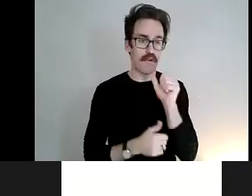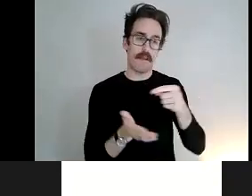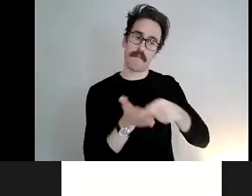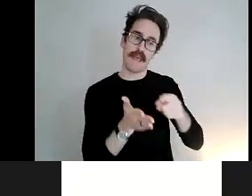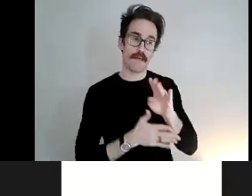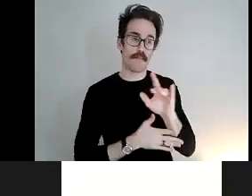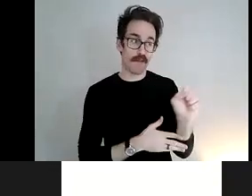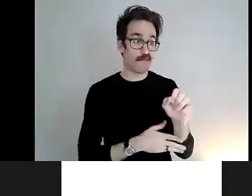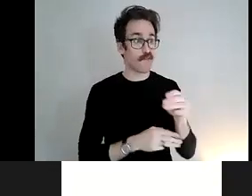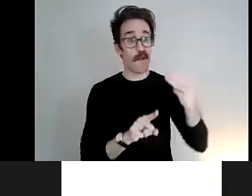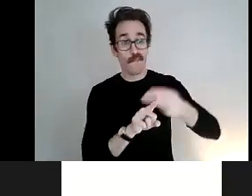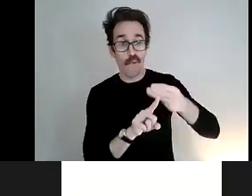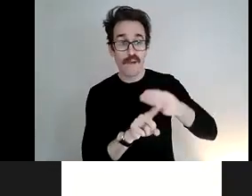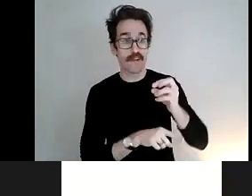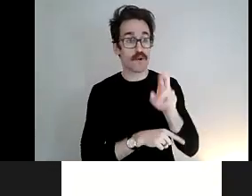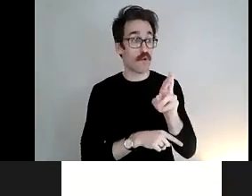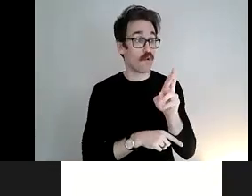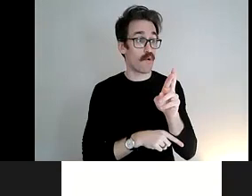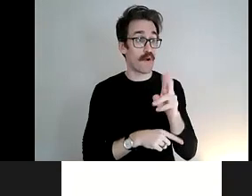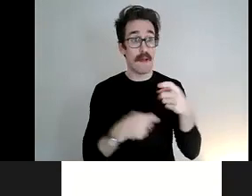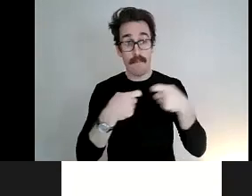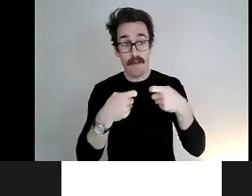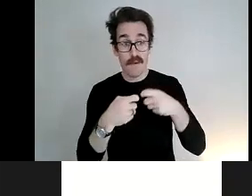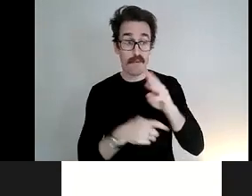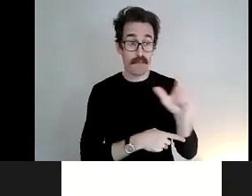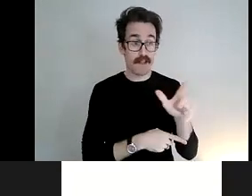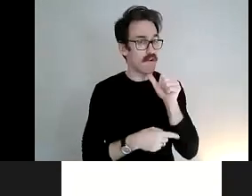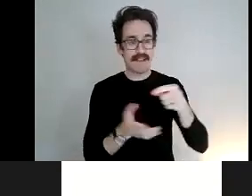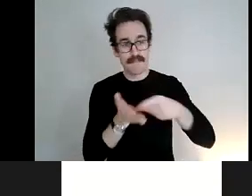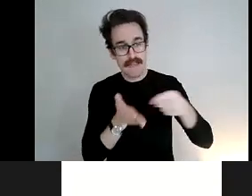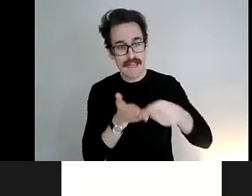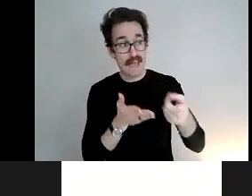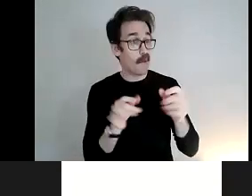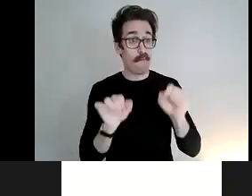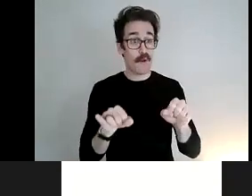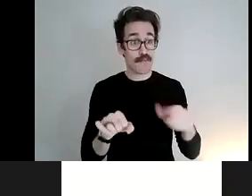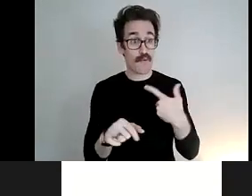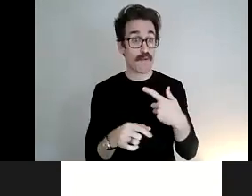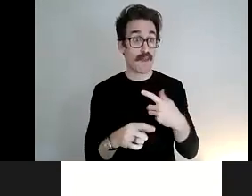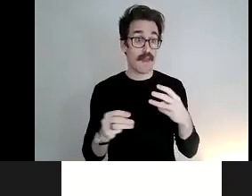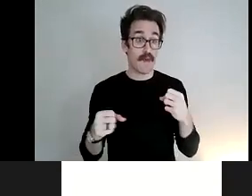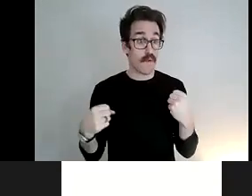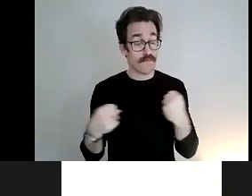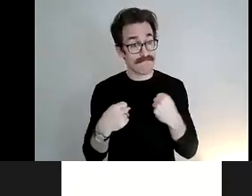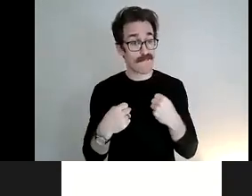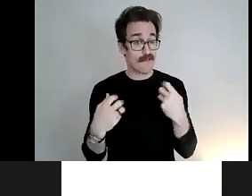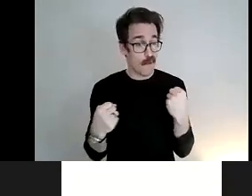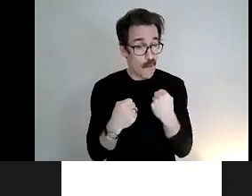mortgage, or maybe not paying hydro, and they're going to be at risk for freezing in the wintertime.